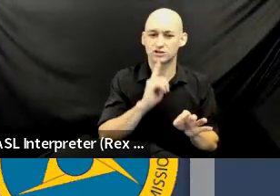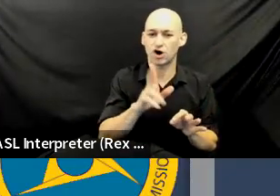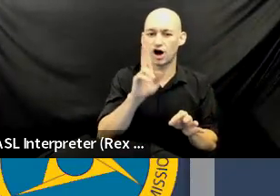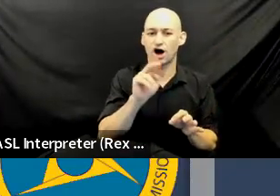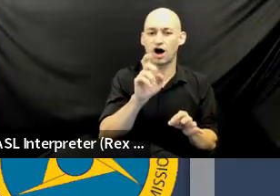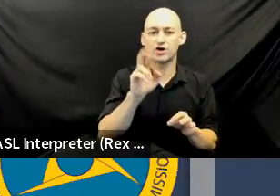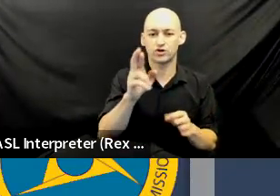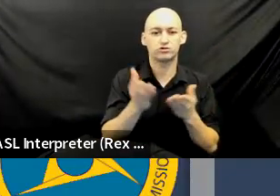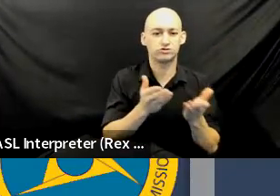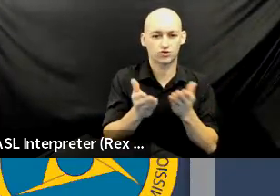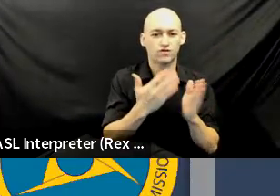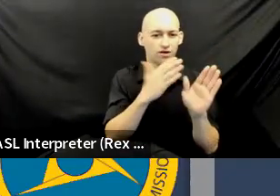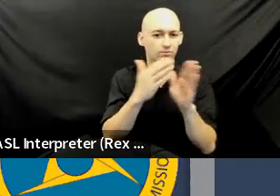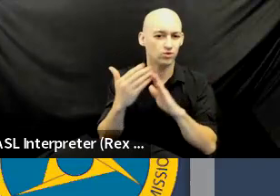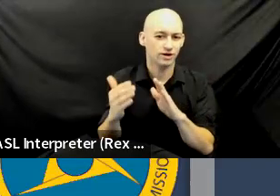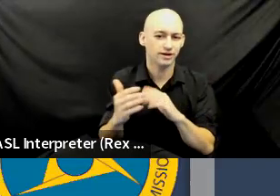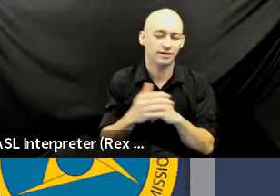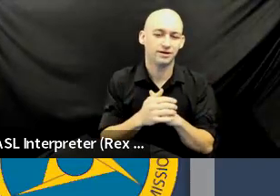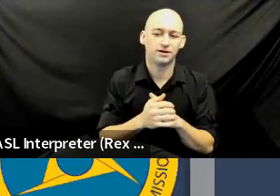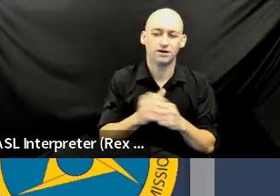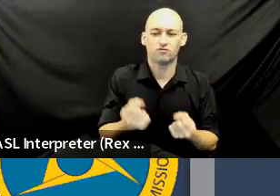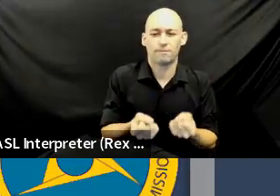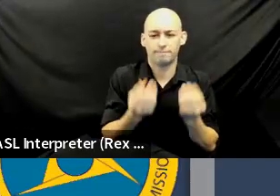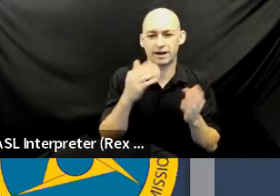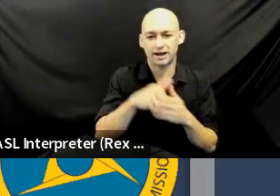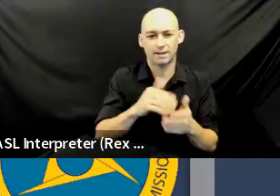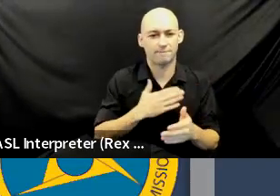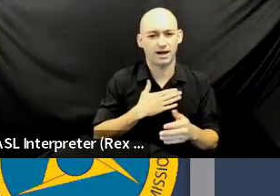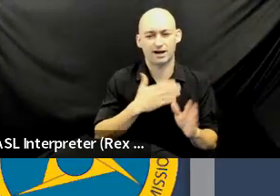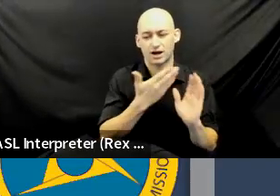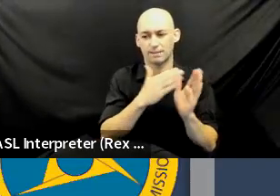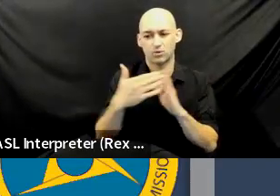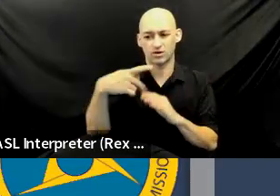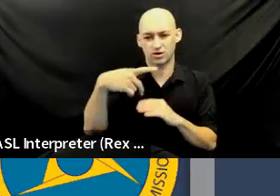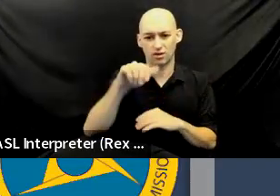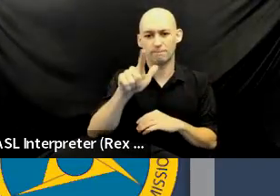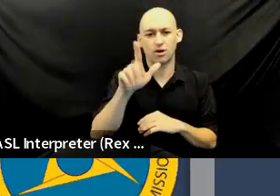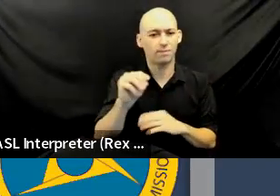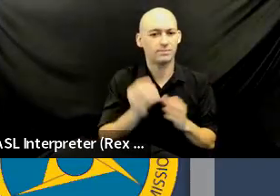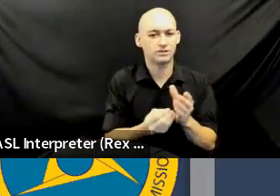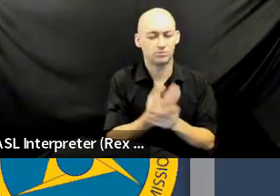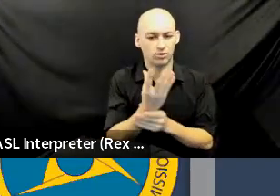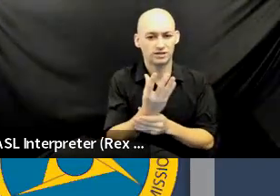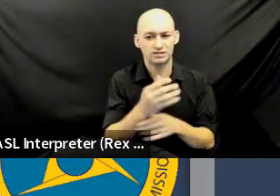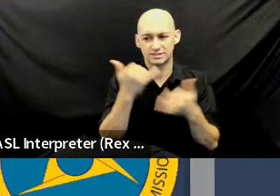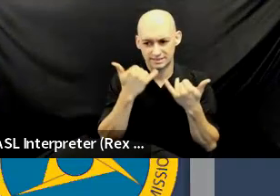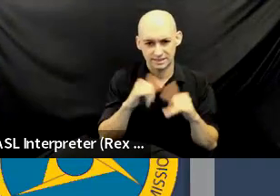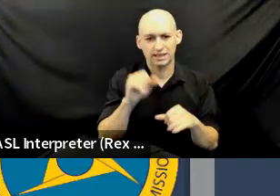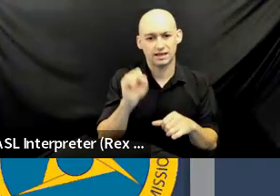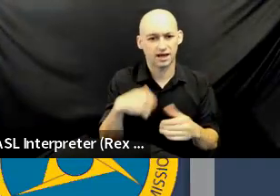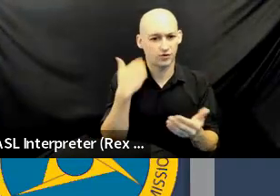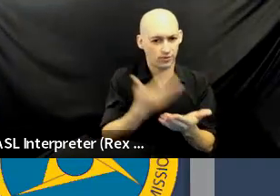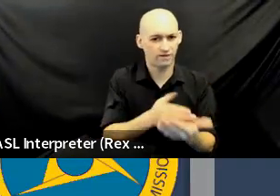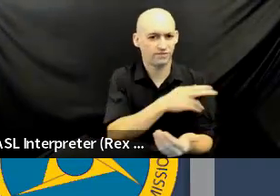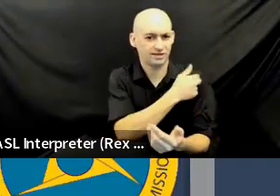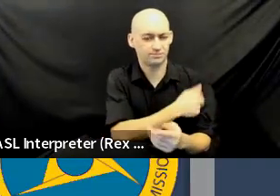underprivileged communities. For so many in my community of Palm Springs, we still can get to the hospital,